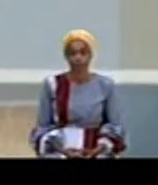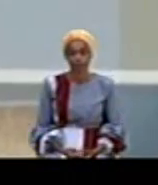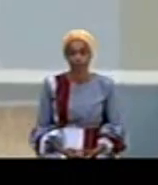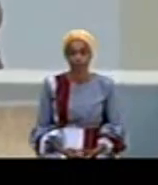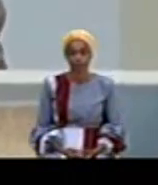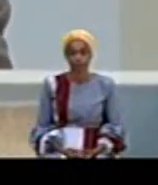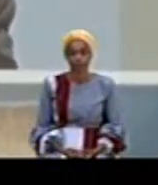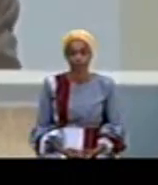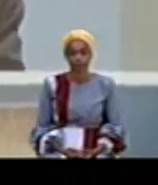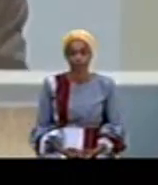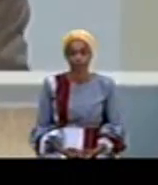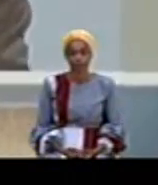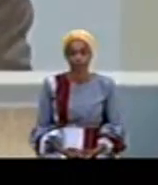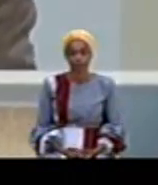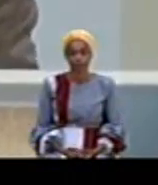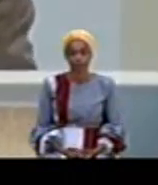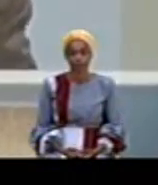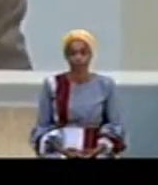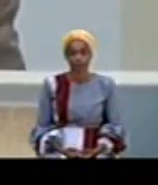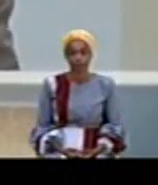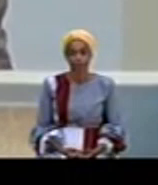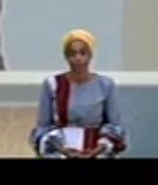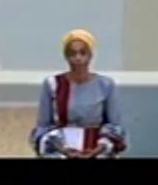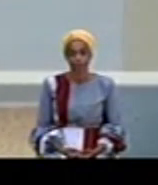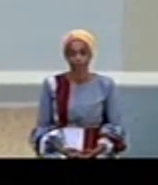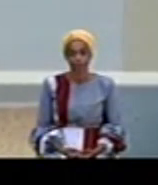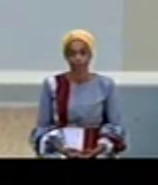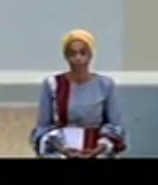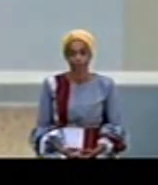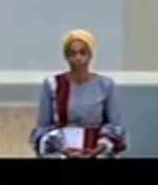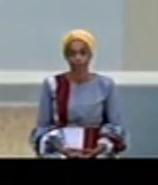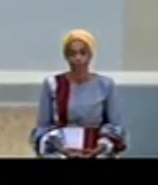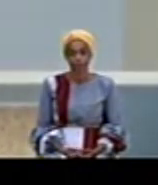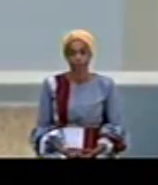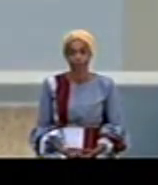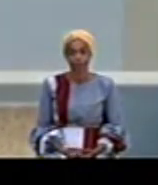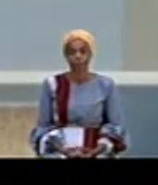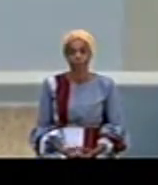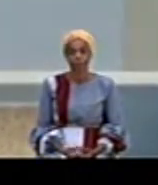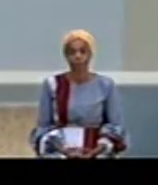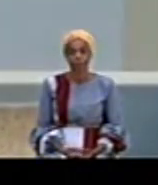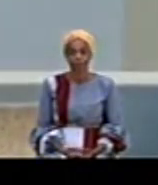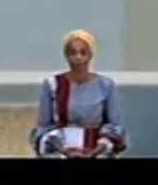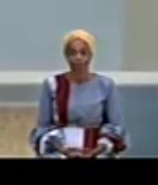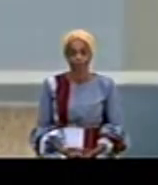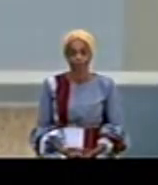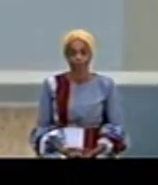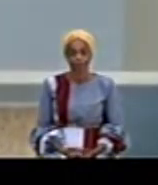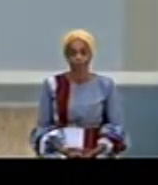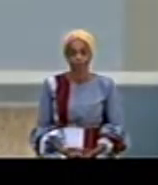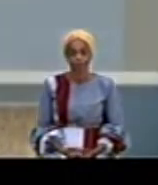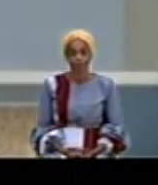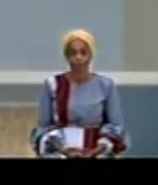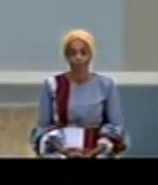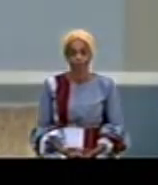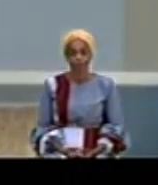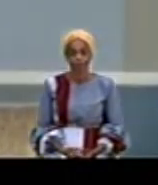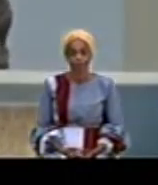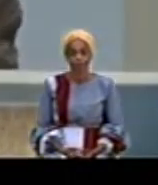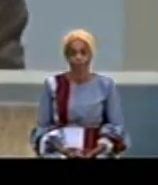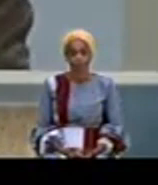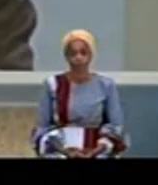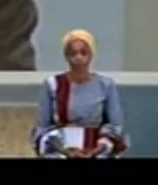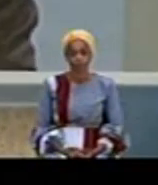his unchanging grace. In every high and stormy gale, my anchor holds within